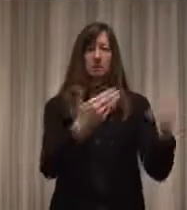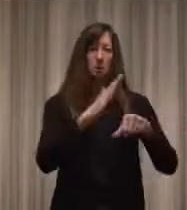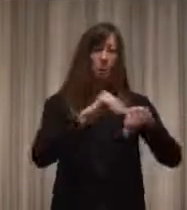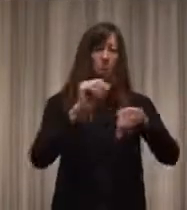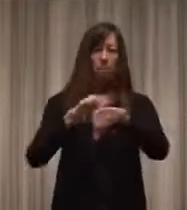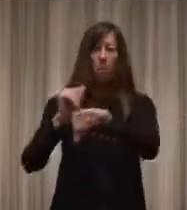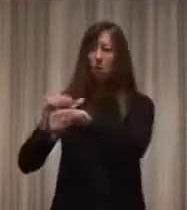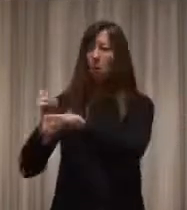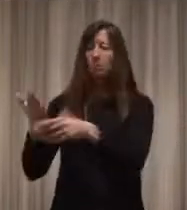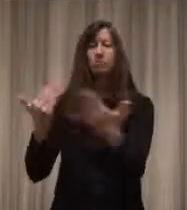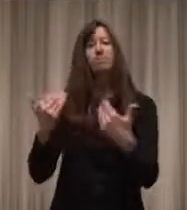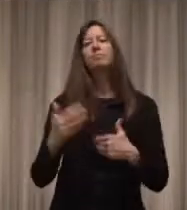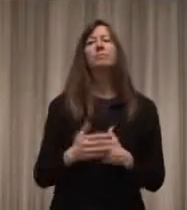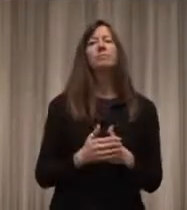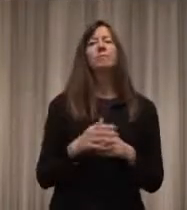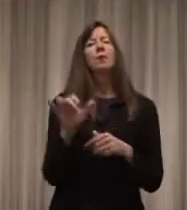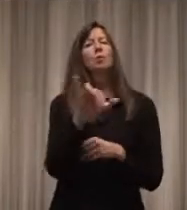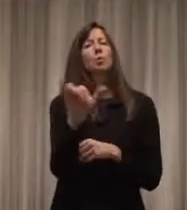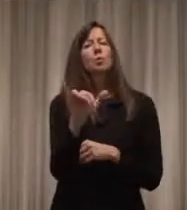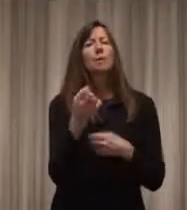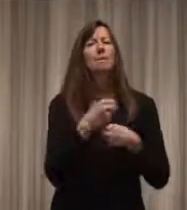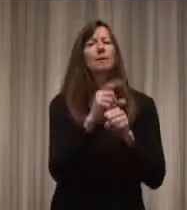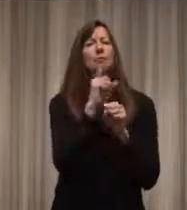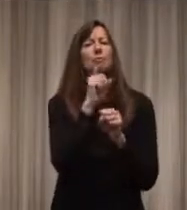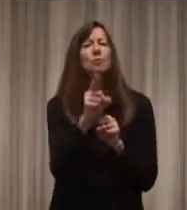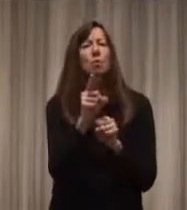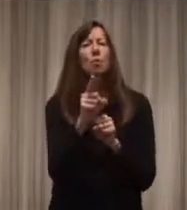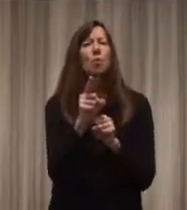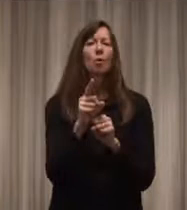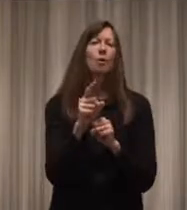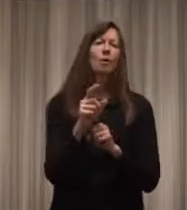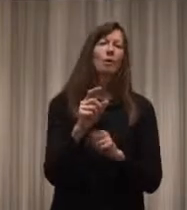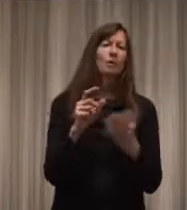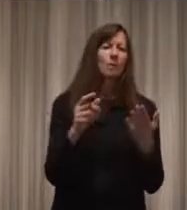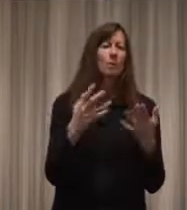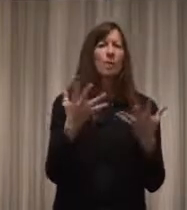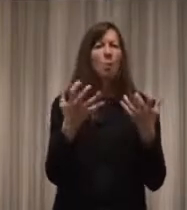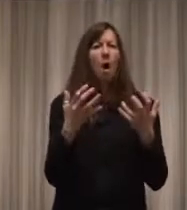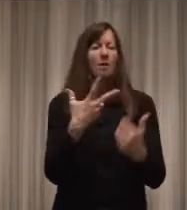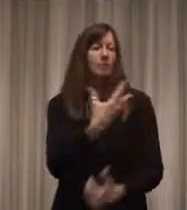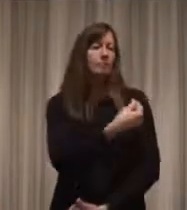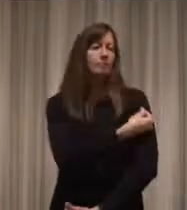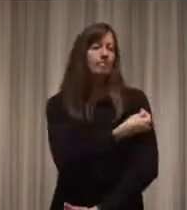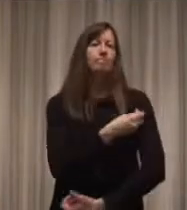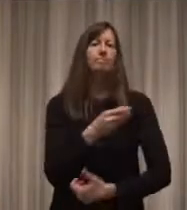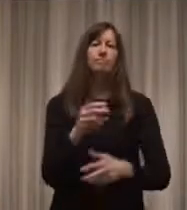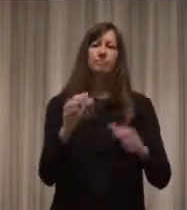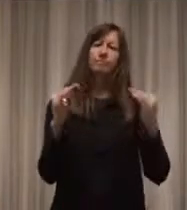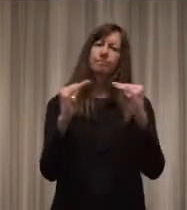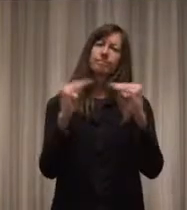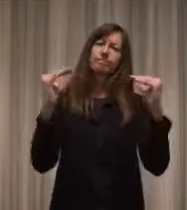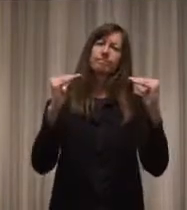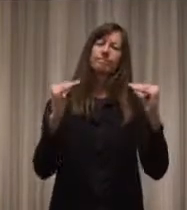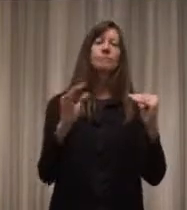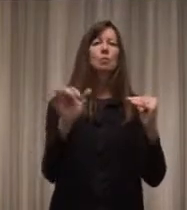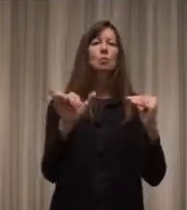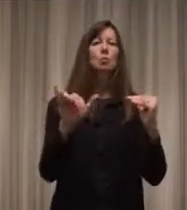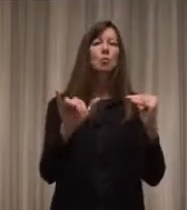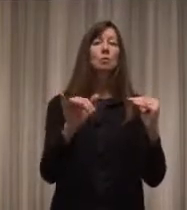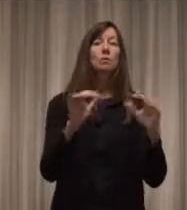demographic categories, in particular race, we're making sure that we are achieving equity